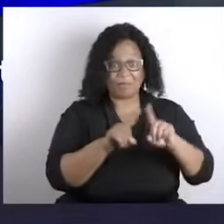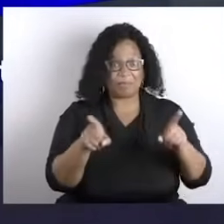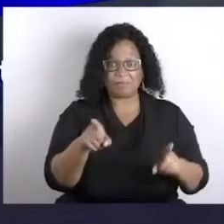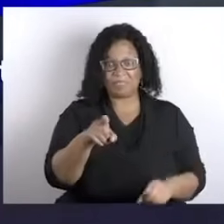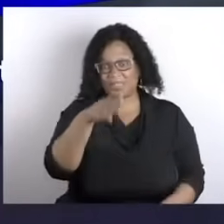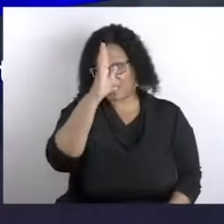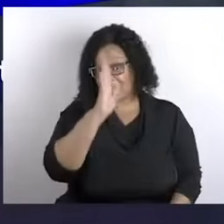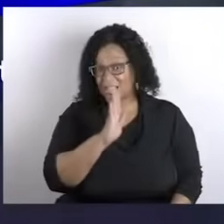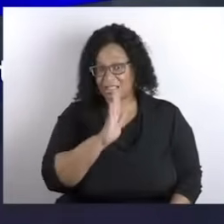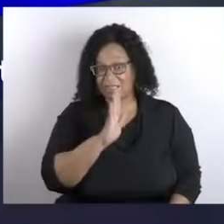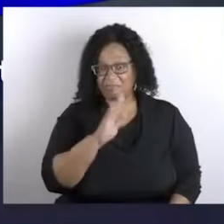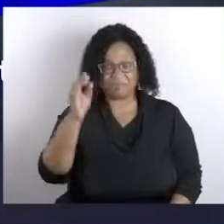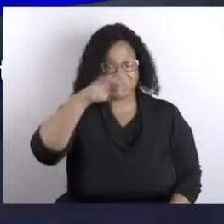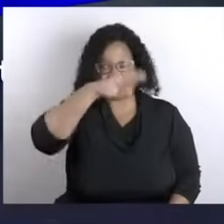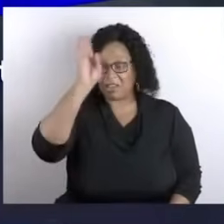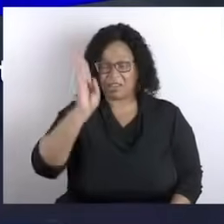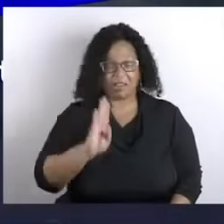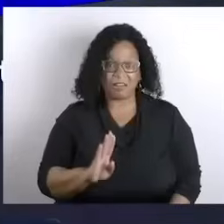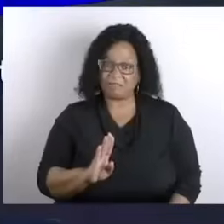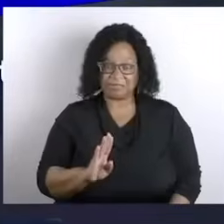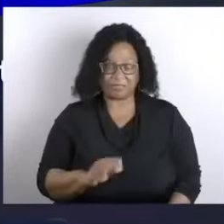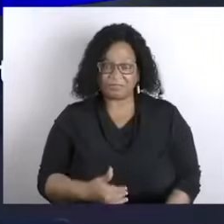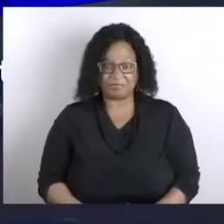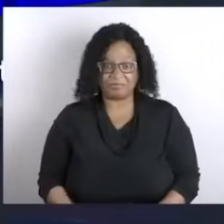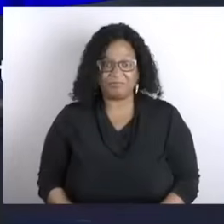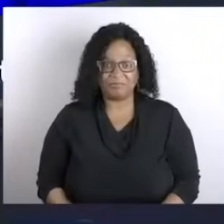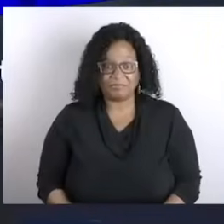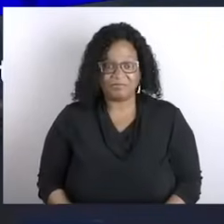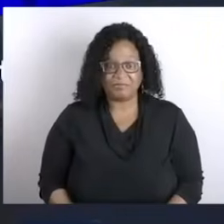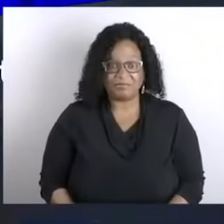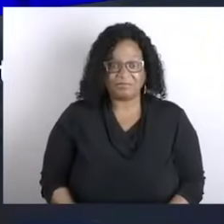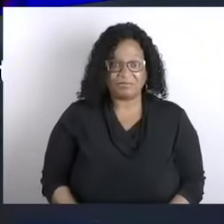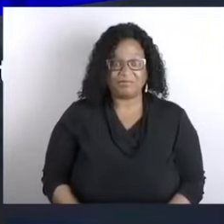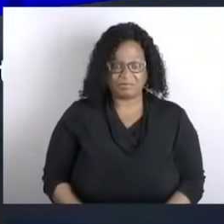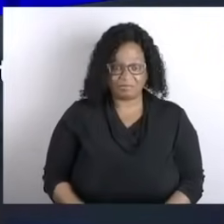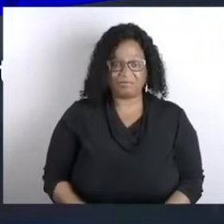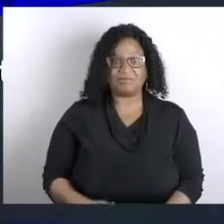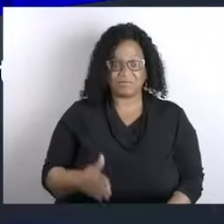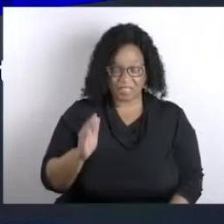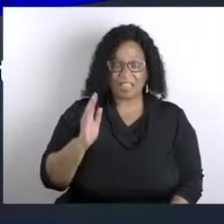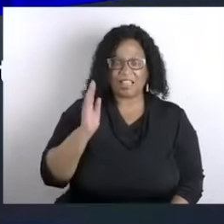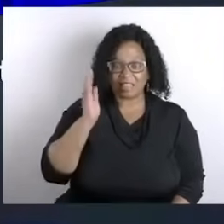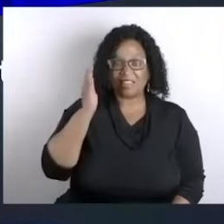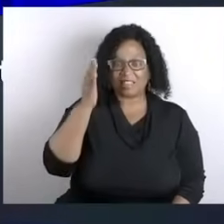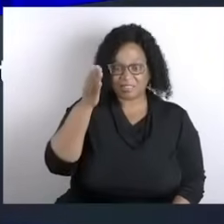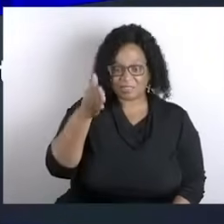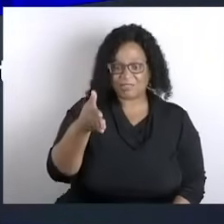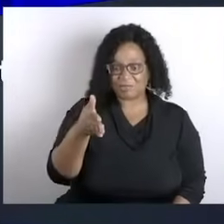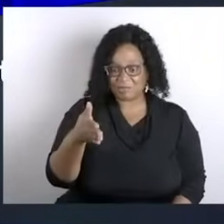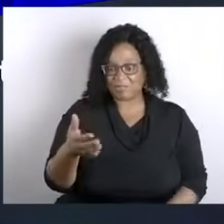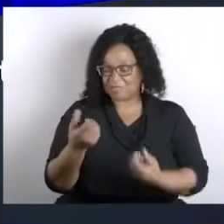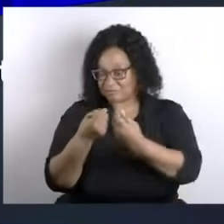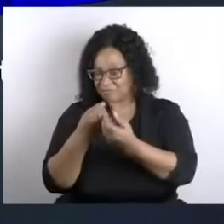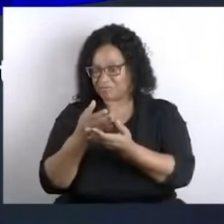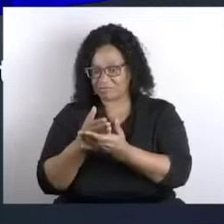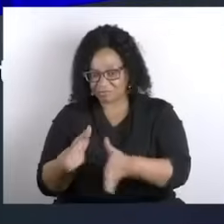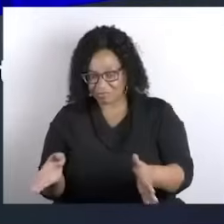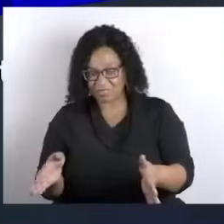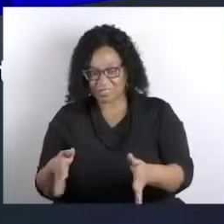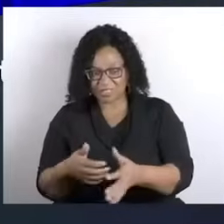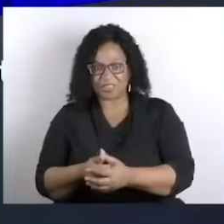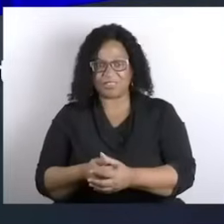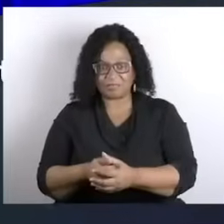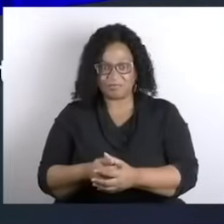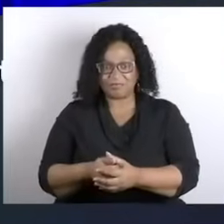will keep his word. He will keep his promises. Trouble will not last always. This too is gonna pass. It may take a while. It has taken